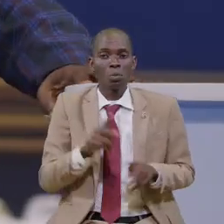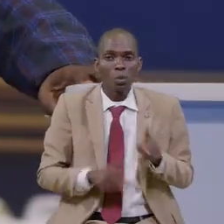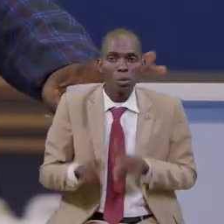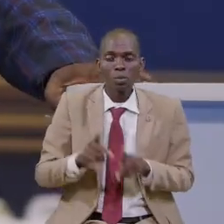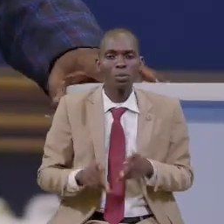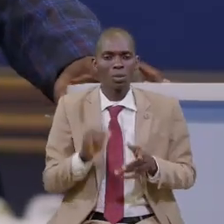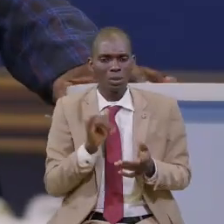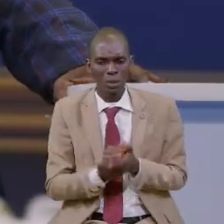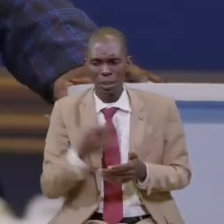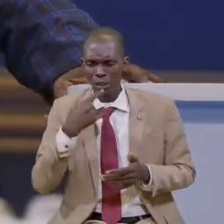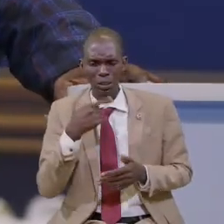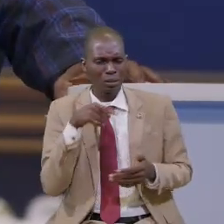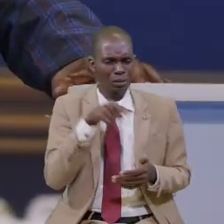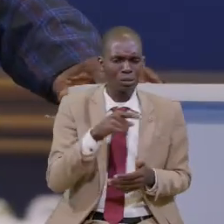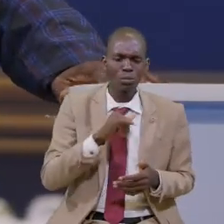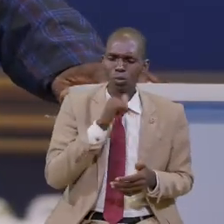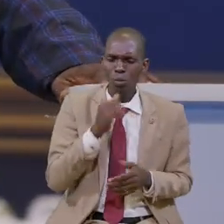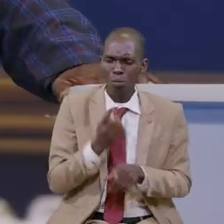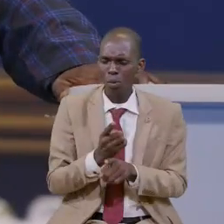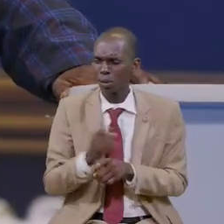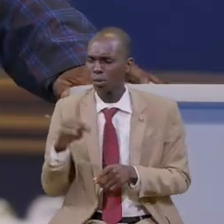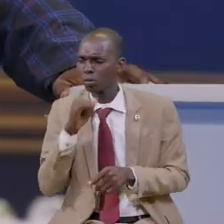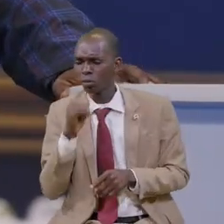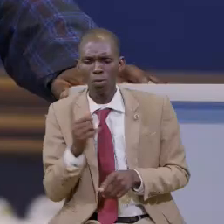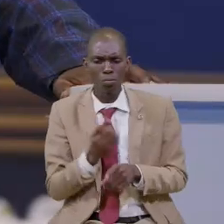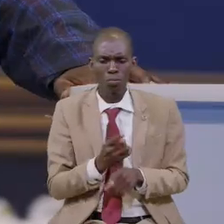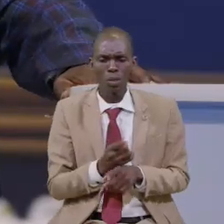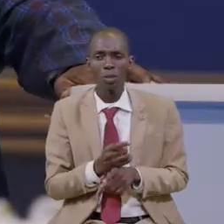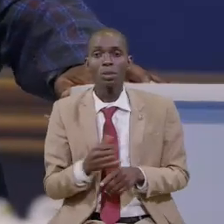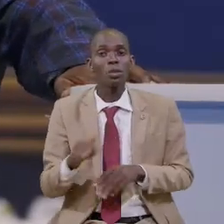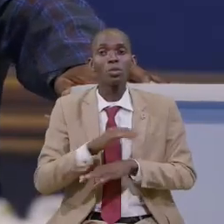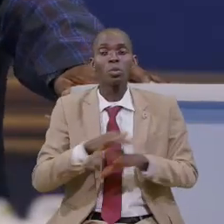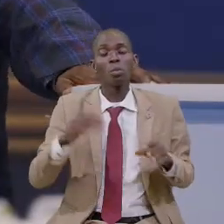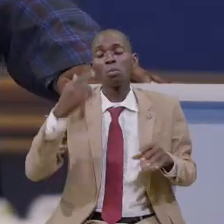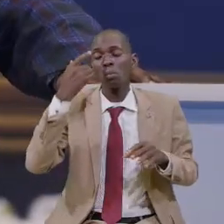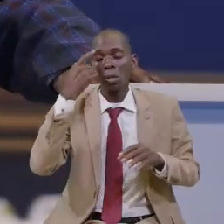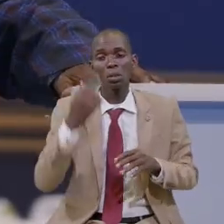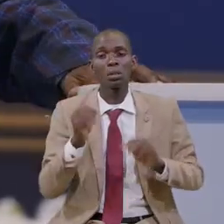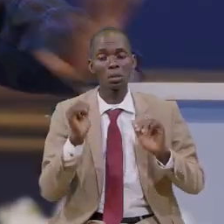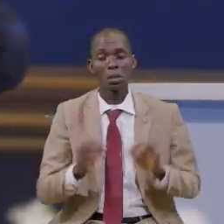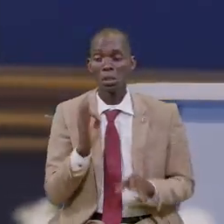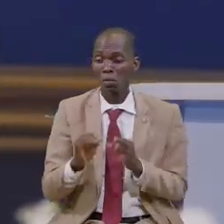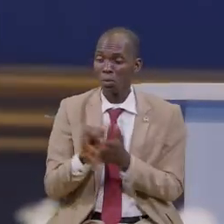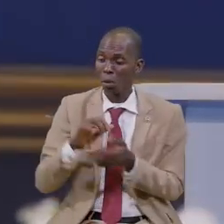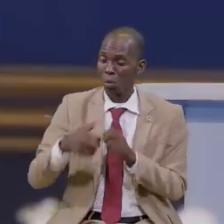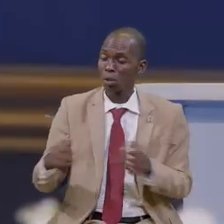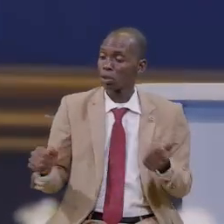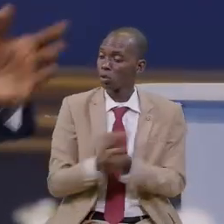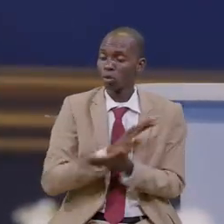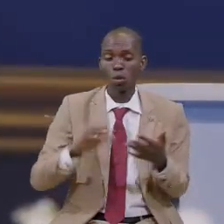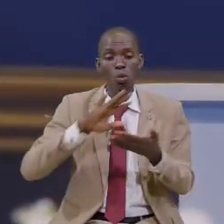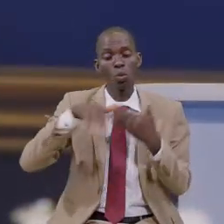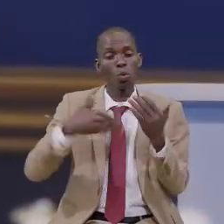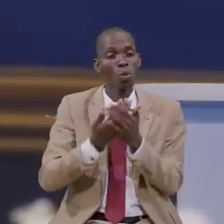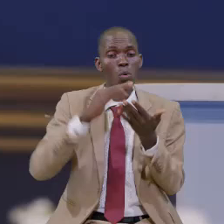this, it should not be. They don't mind if they destroy even the whole community so that, okay, nobody